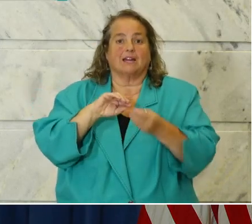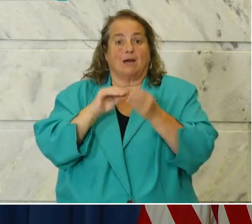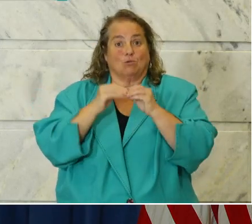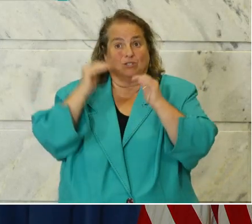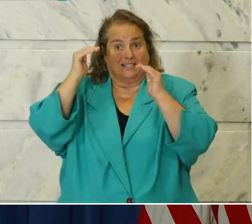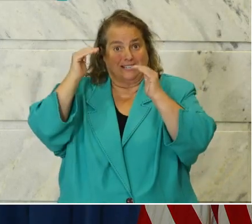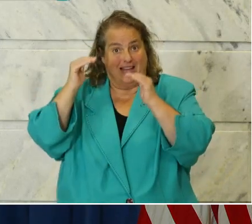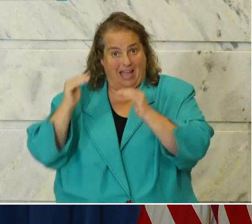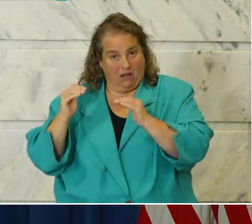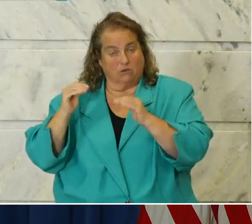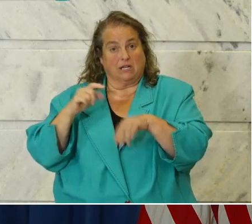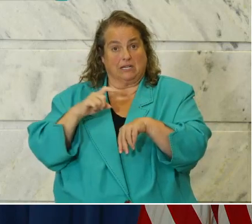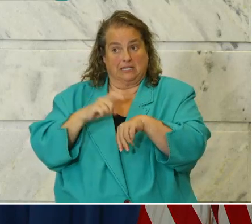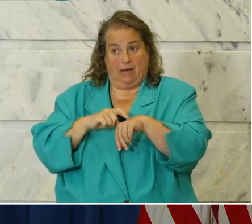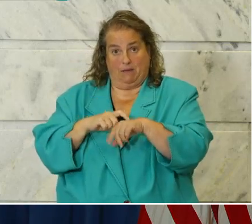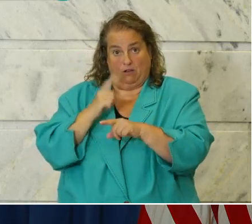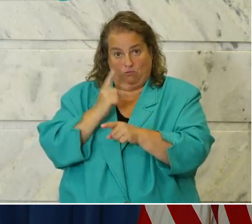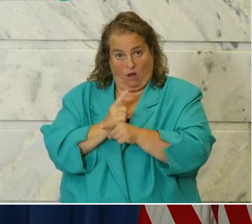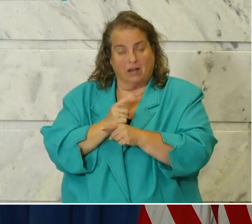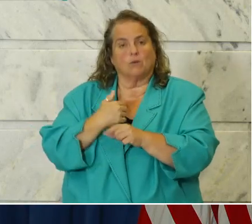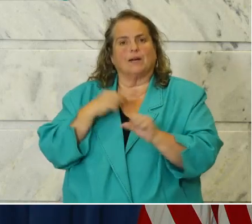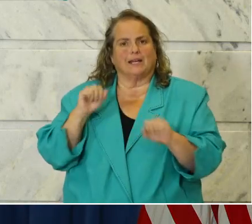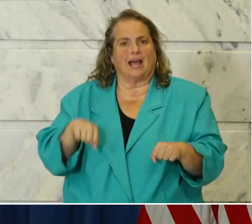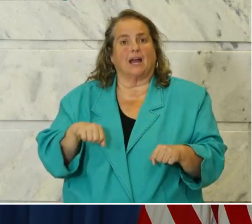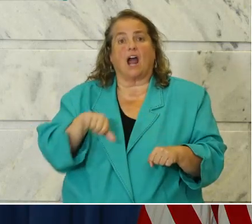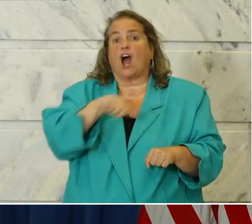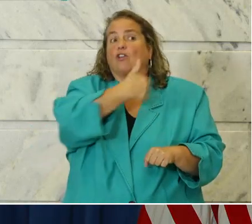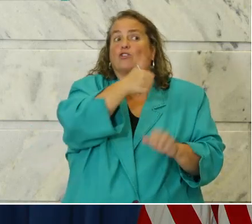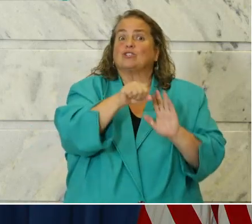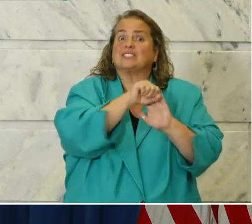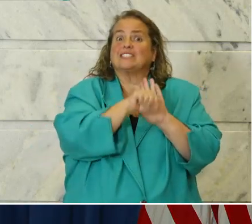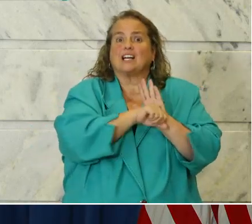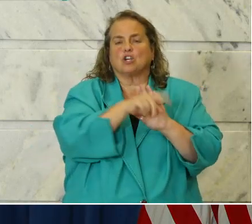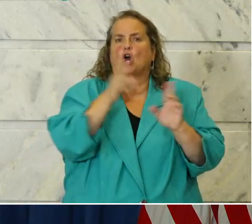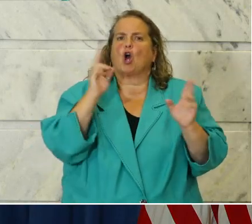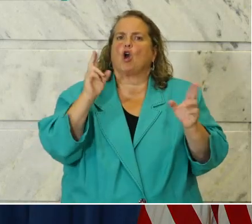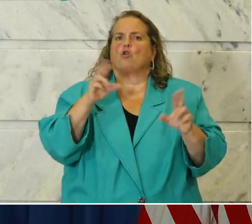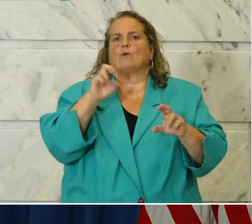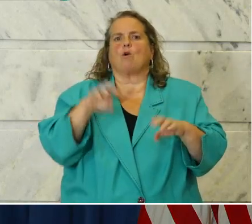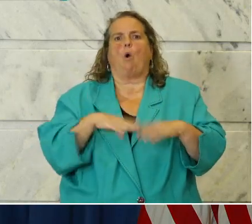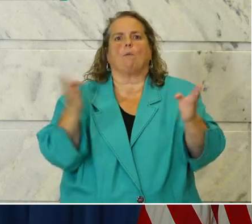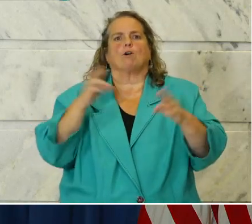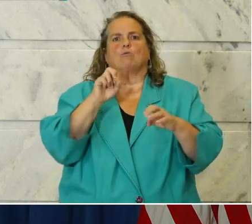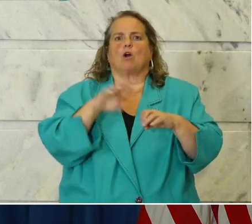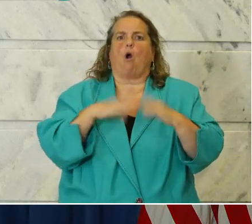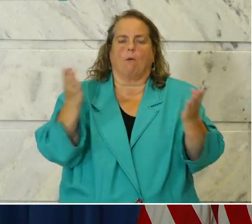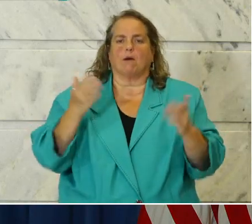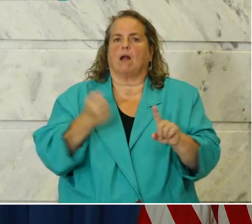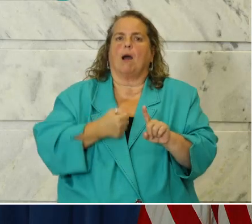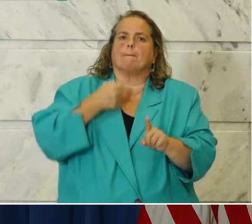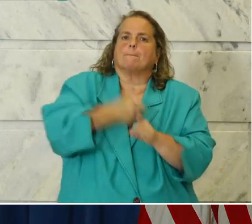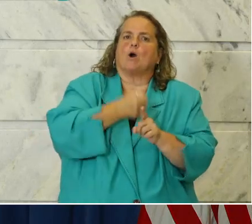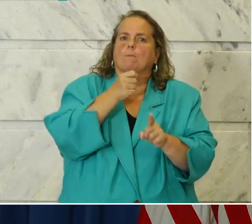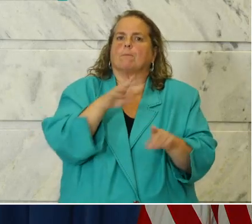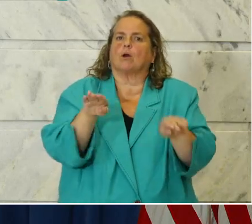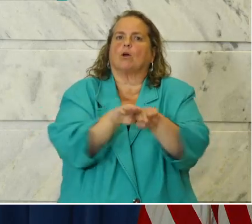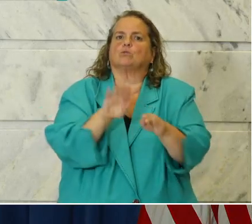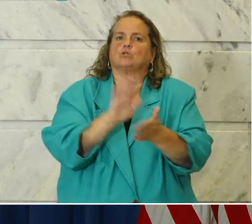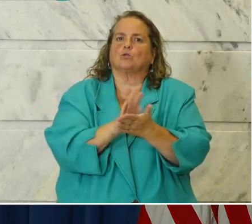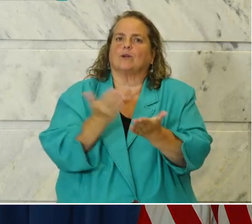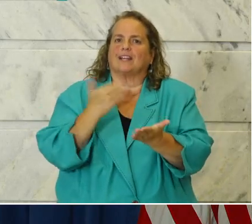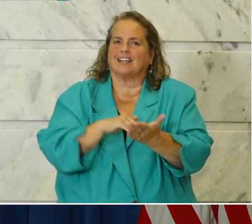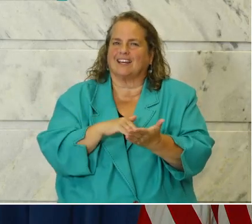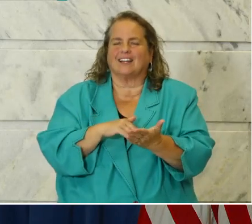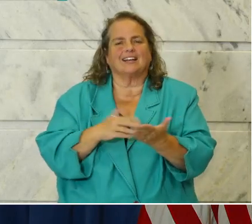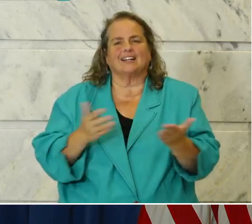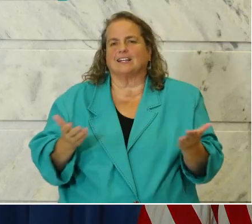right, that we don't act like some of the states that reopened, the fastest and reap repercussions, and that we shouldn't